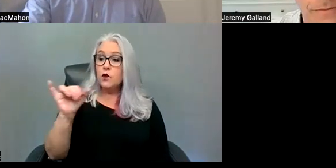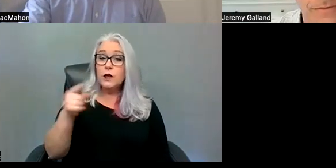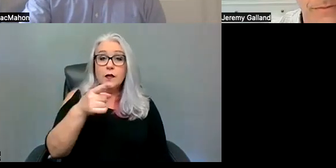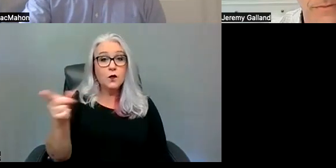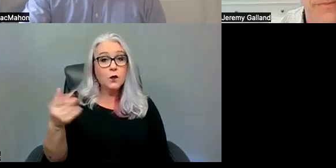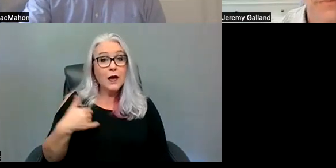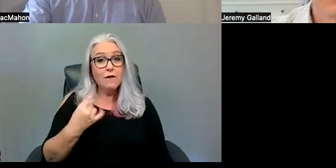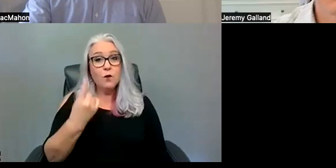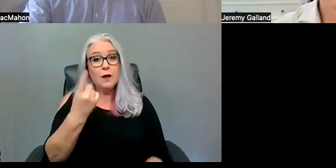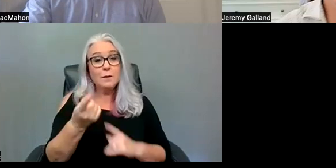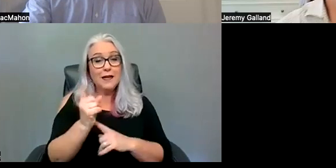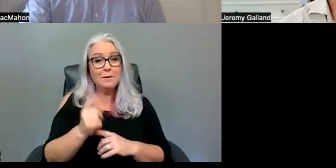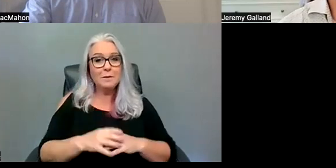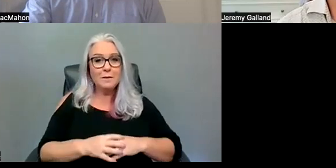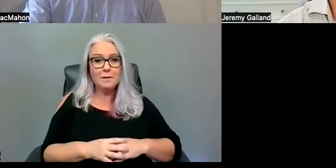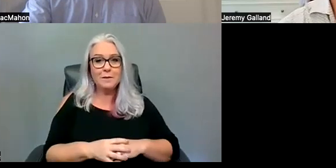now.